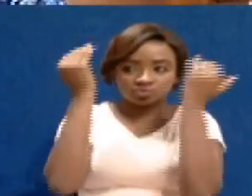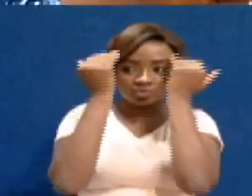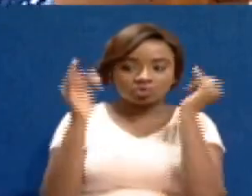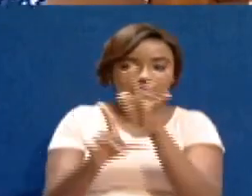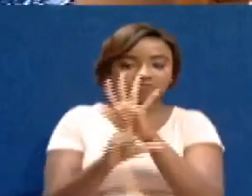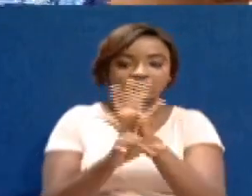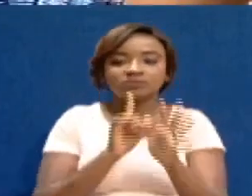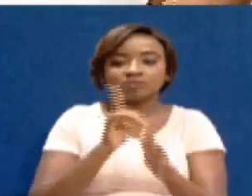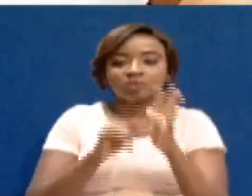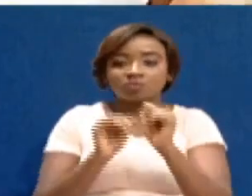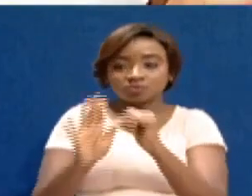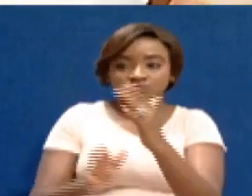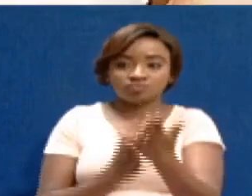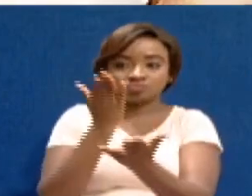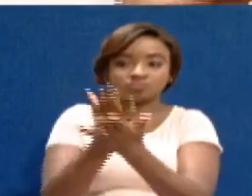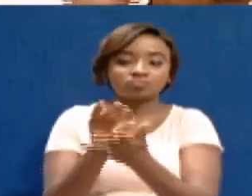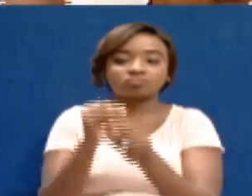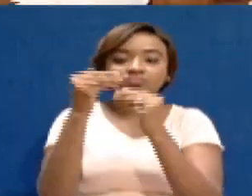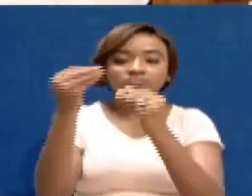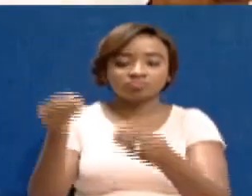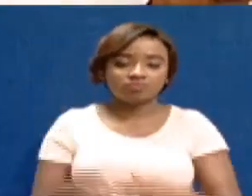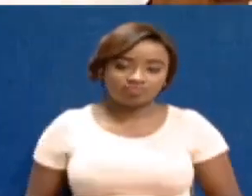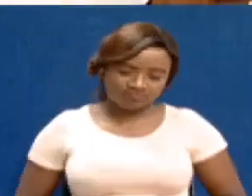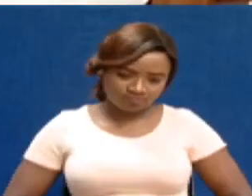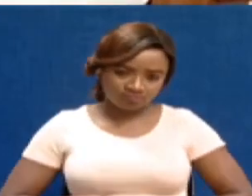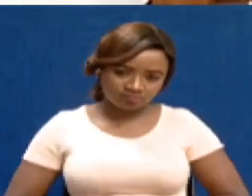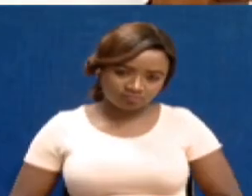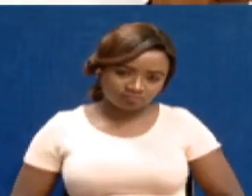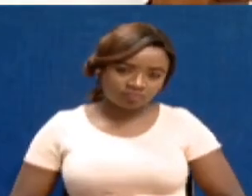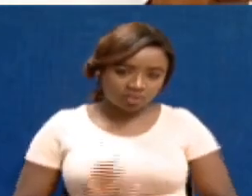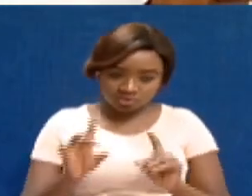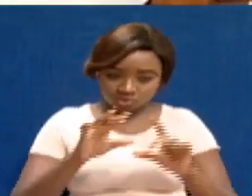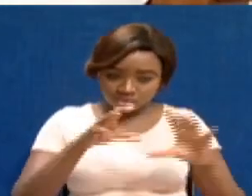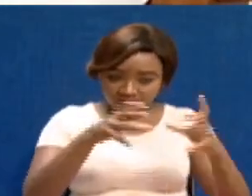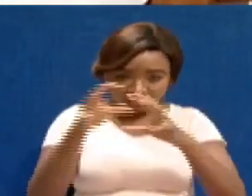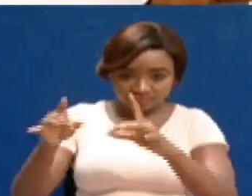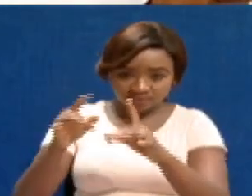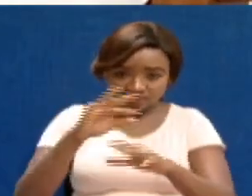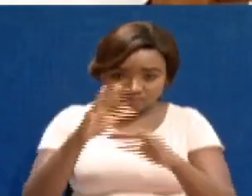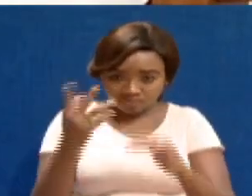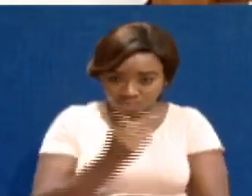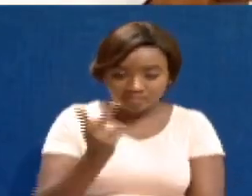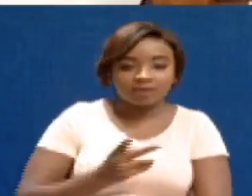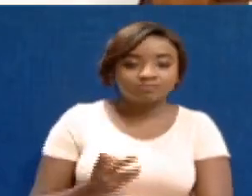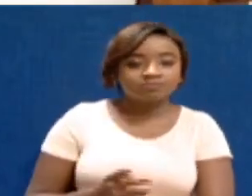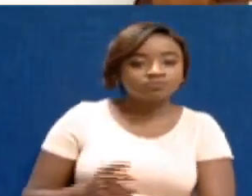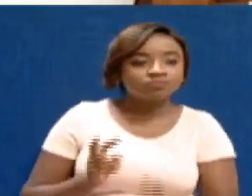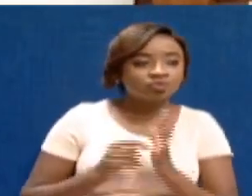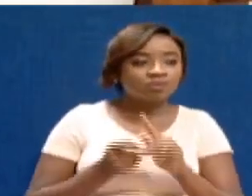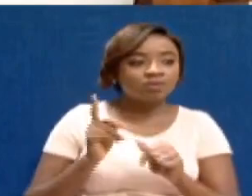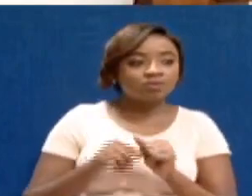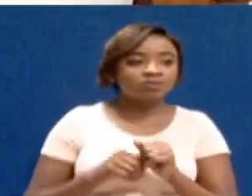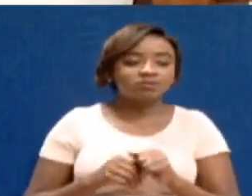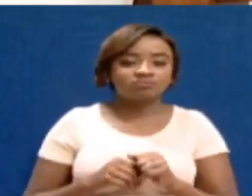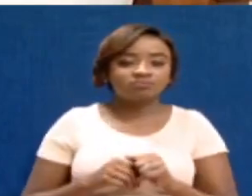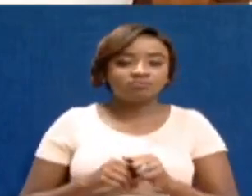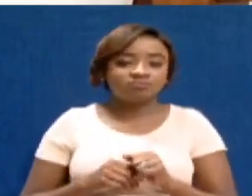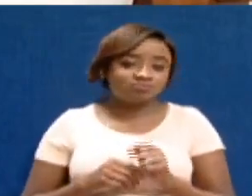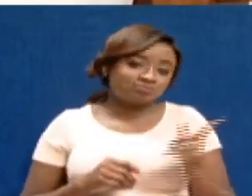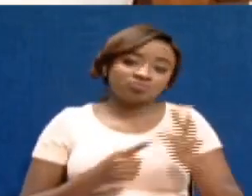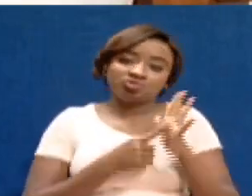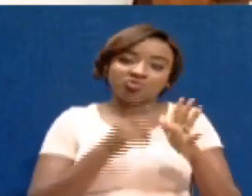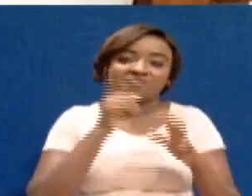Jennifer is a lawyer, when I bring a new application to the court, the first thing the court does is allow the other side a